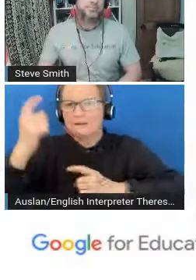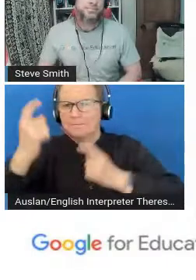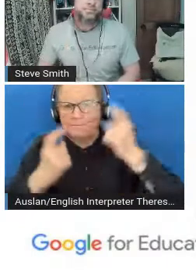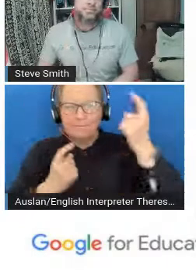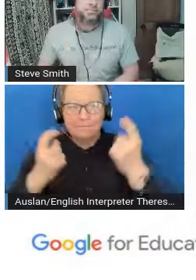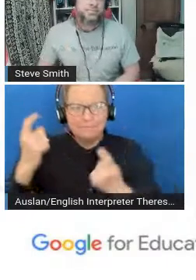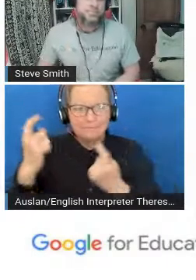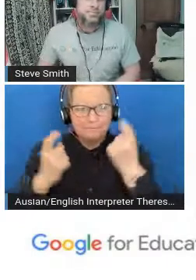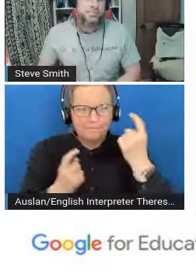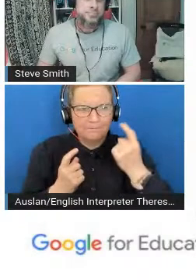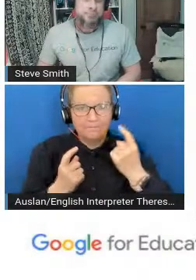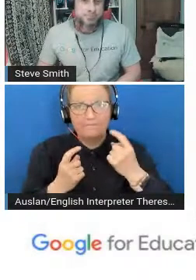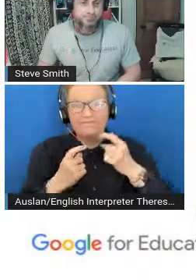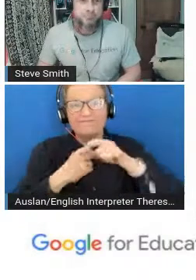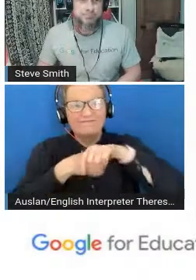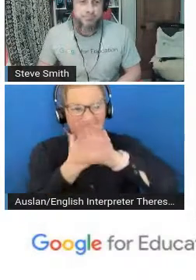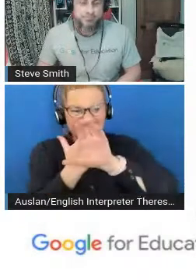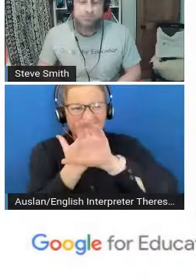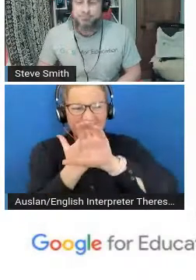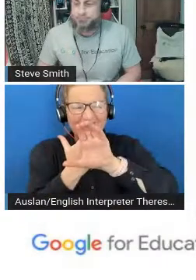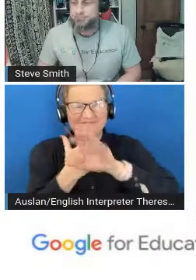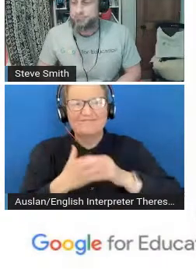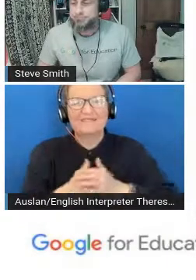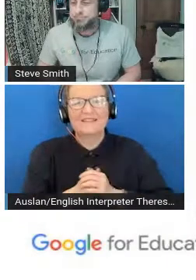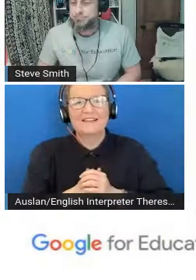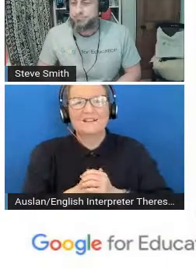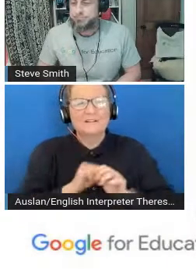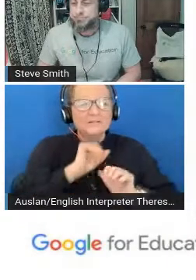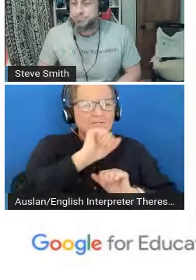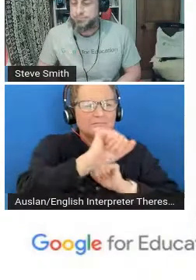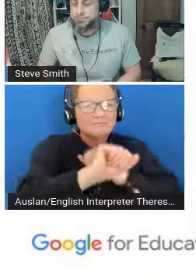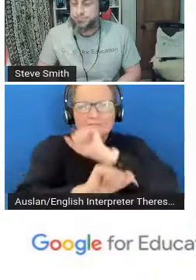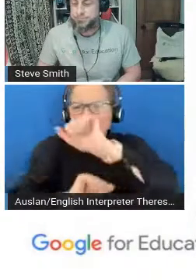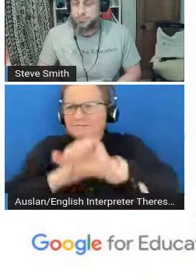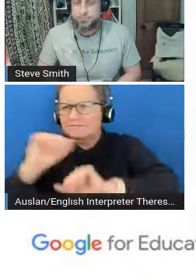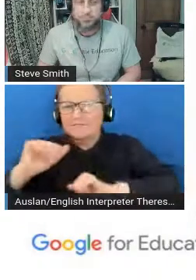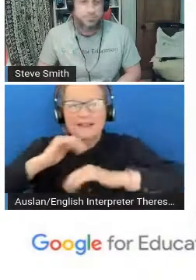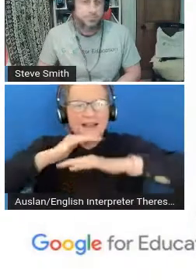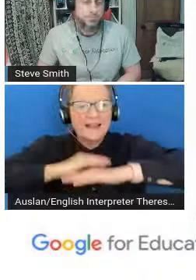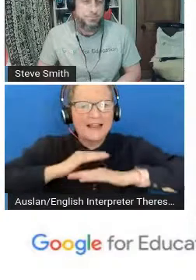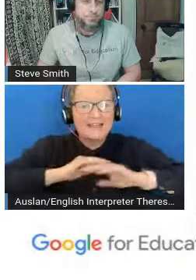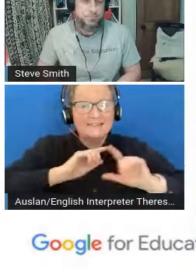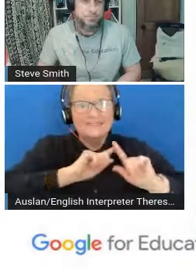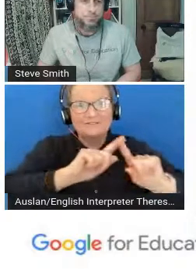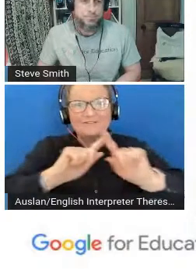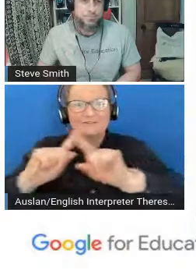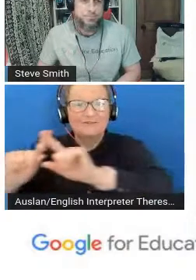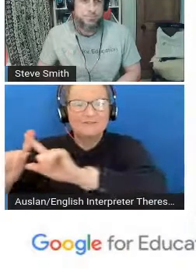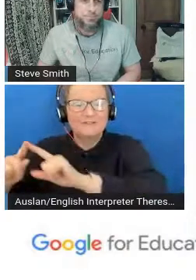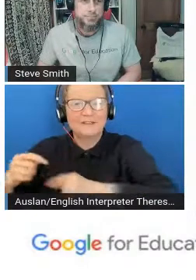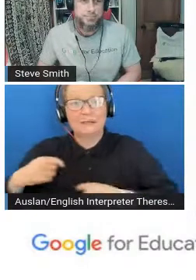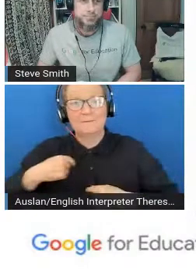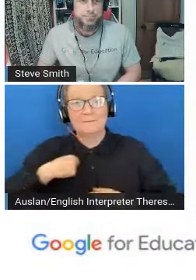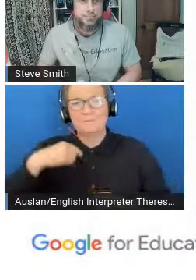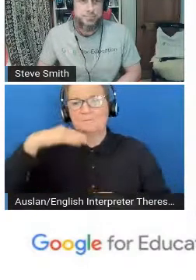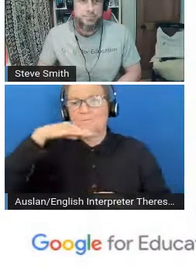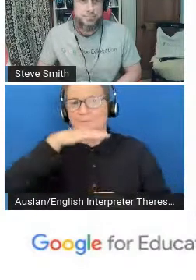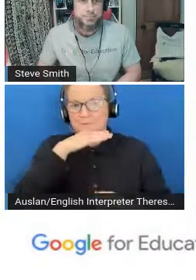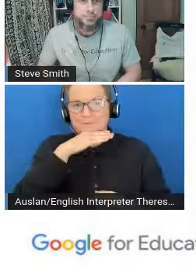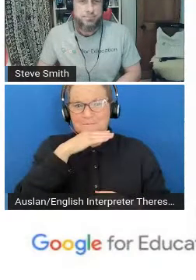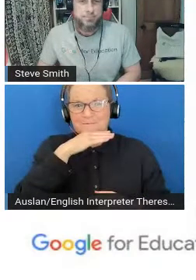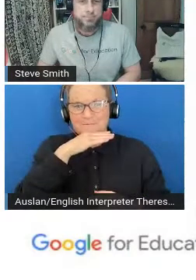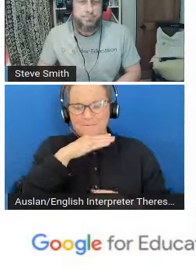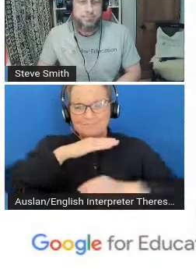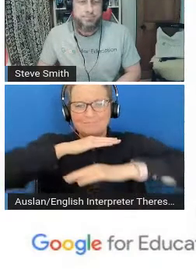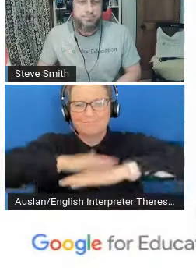gathered virtually, so there are different traditional custodians for you, very potentially, than for me. I am in Melbourne, so the lands are